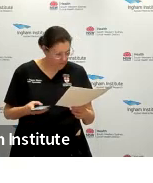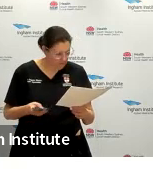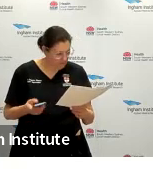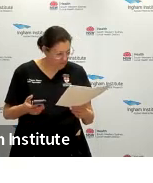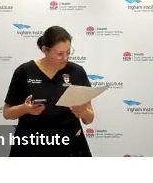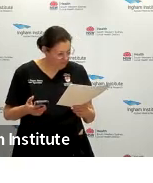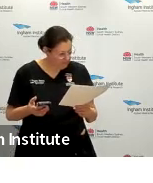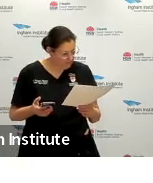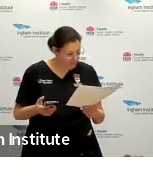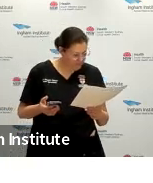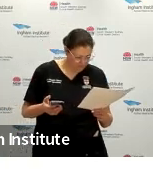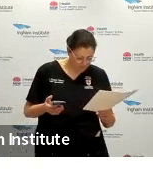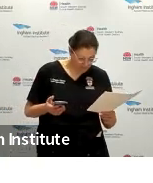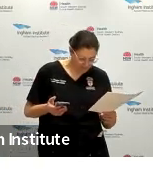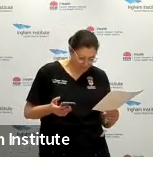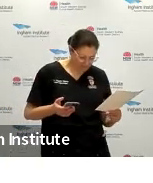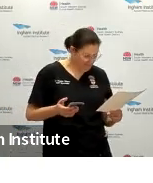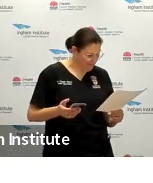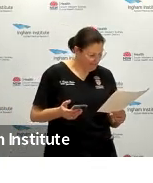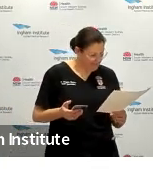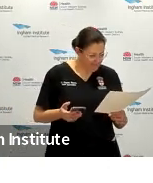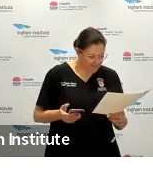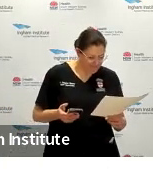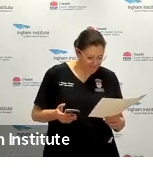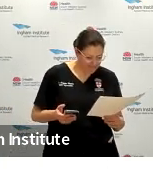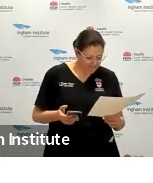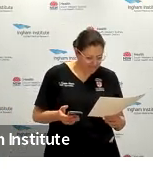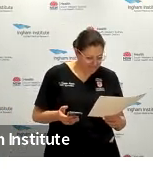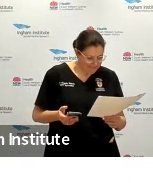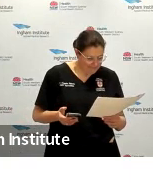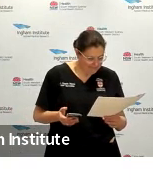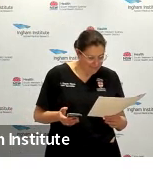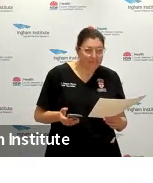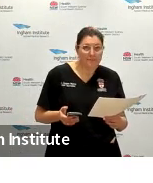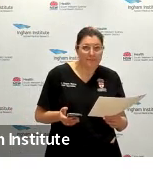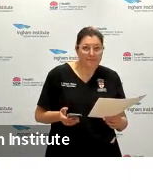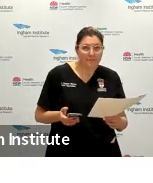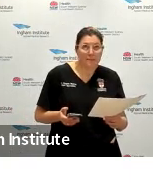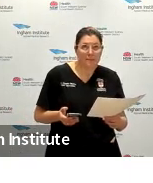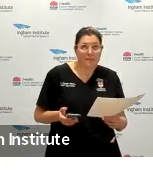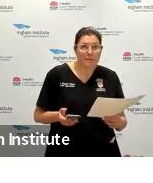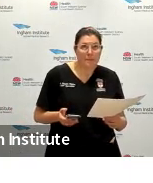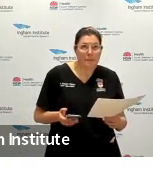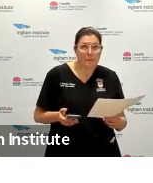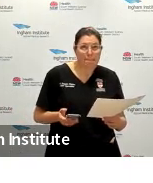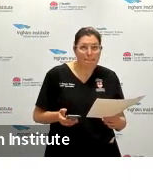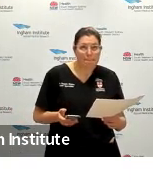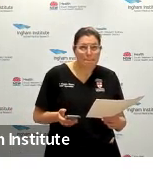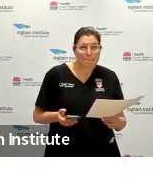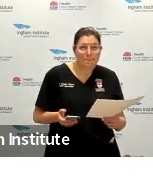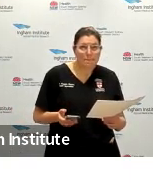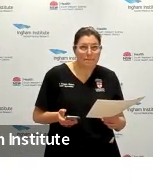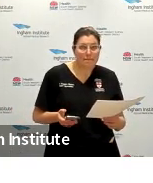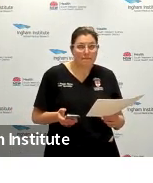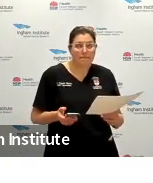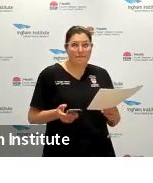bushfires of January 2020 were contributors to rates of preeclampsia that we saw. But we move into the